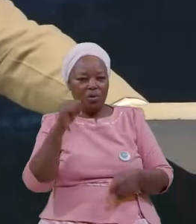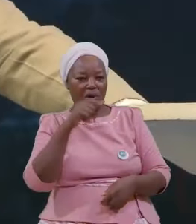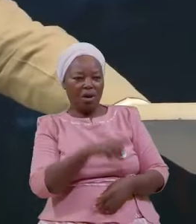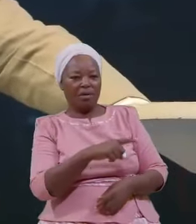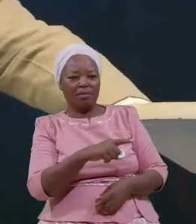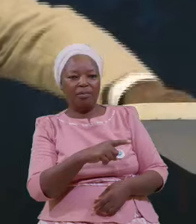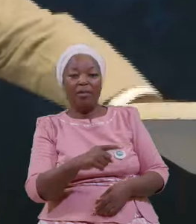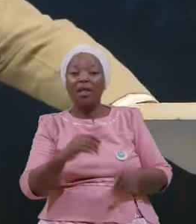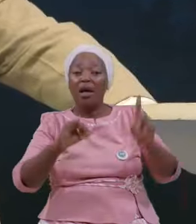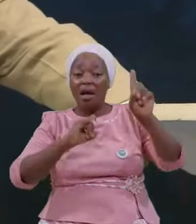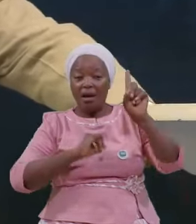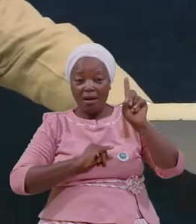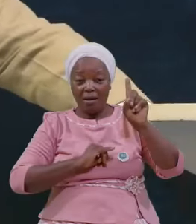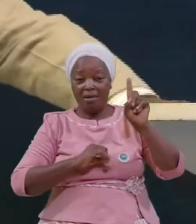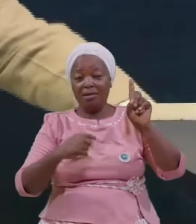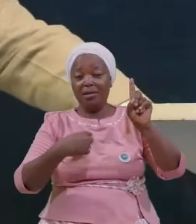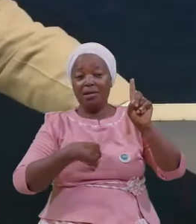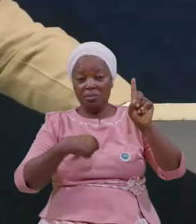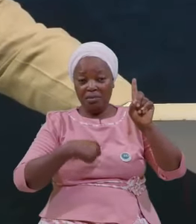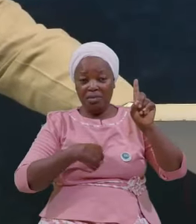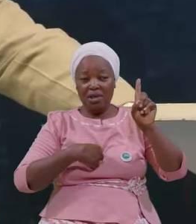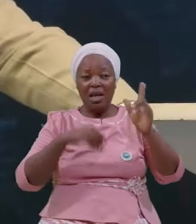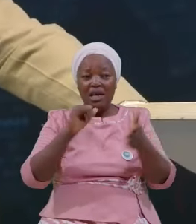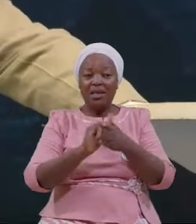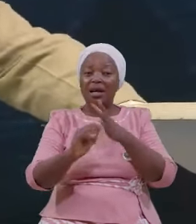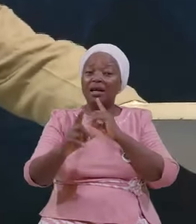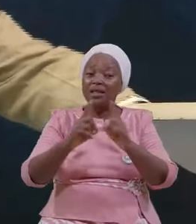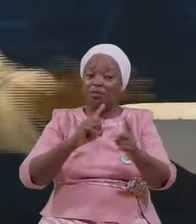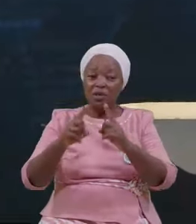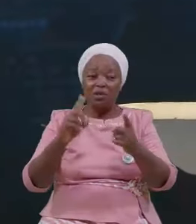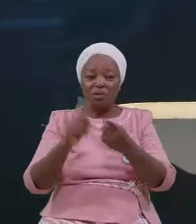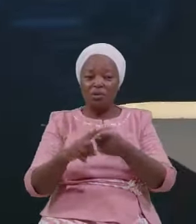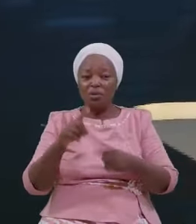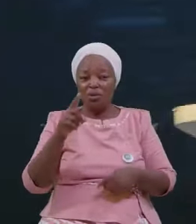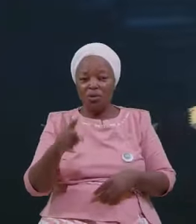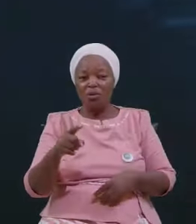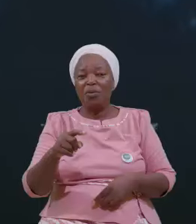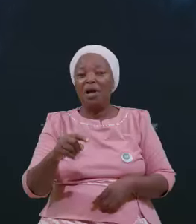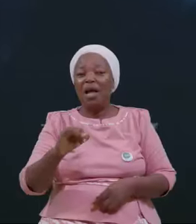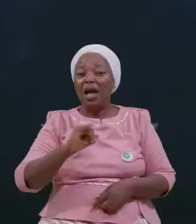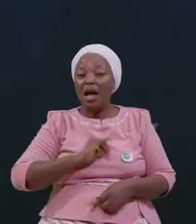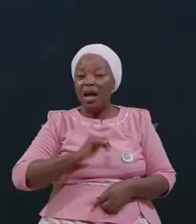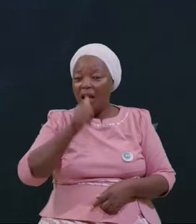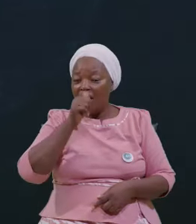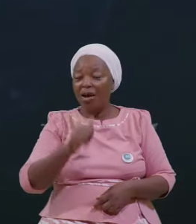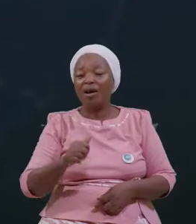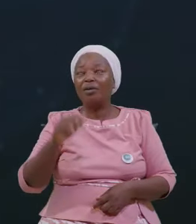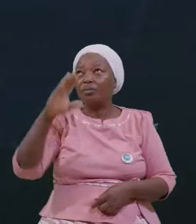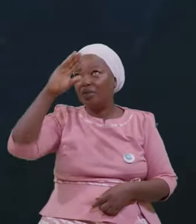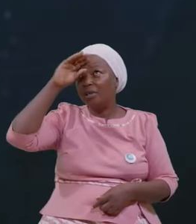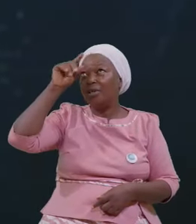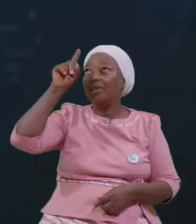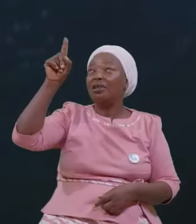I that speak unto you, I am he. He who,